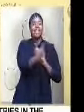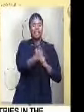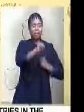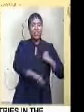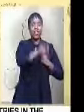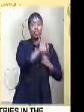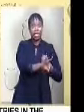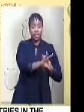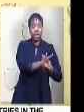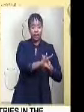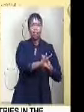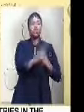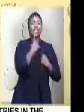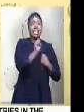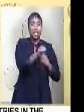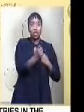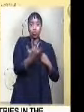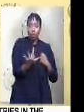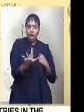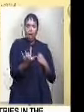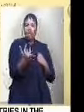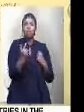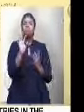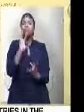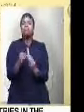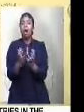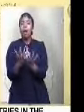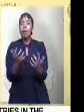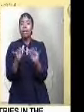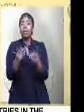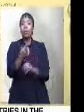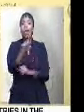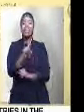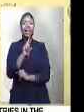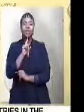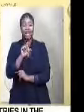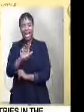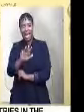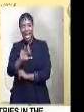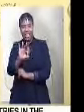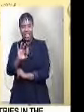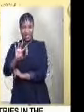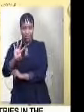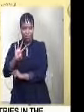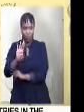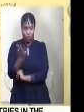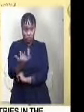the number of confirmed cases today stands at 1,934.